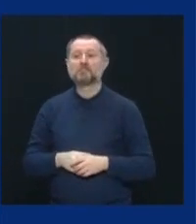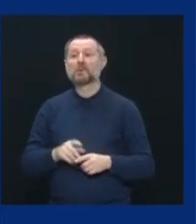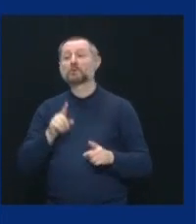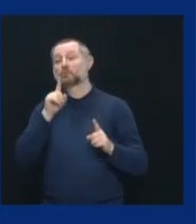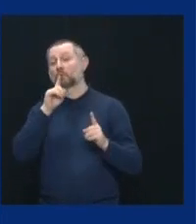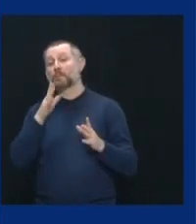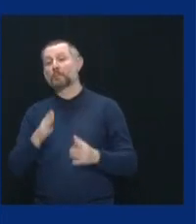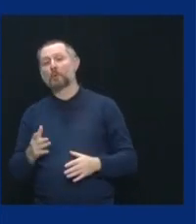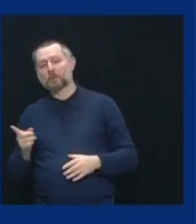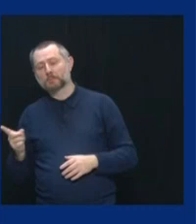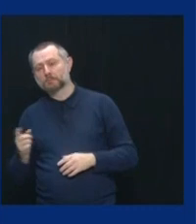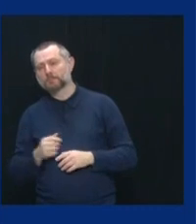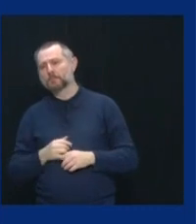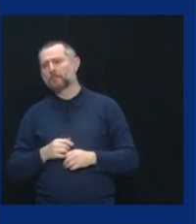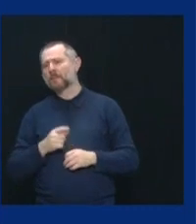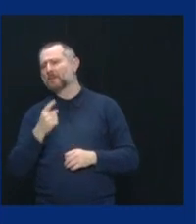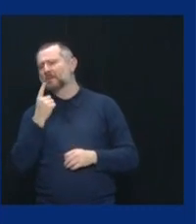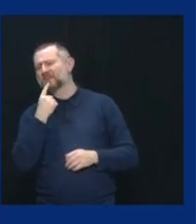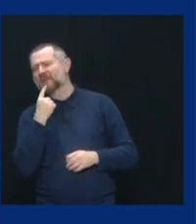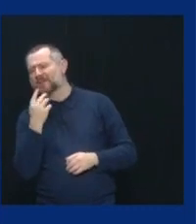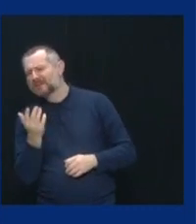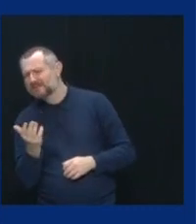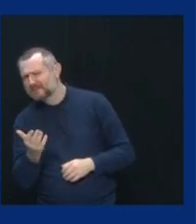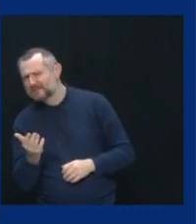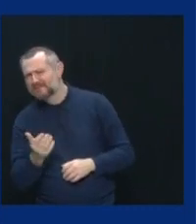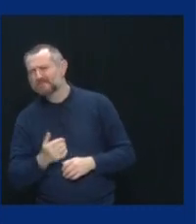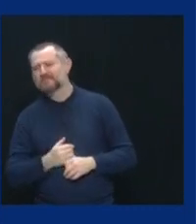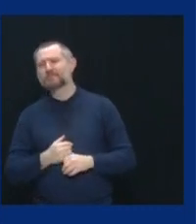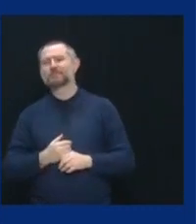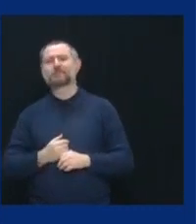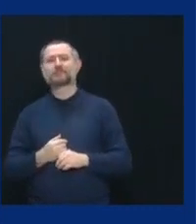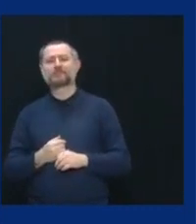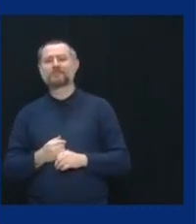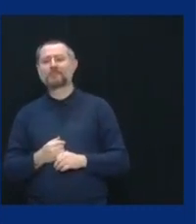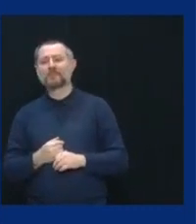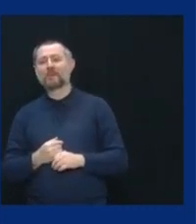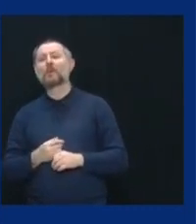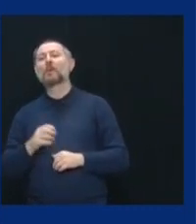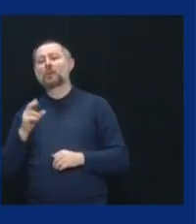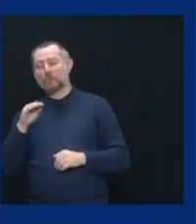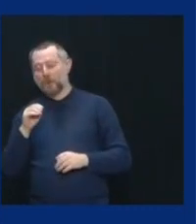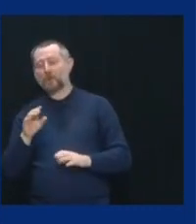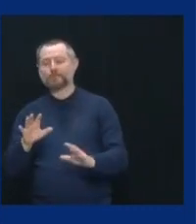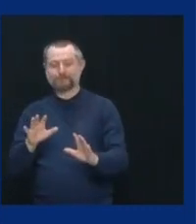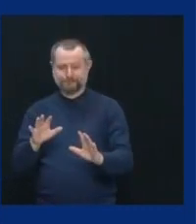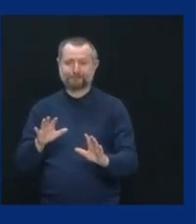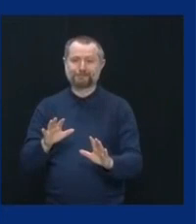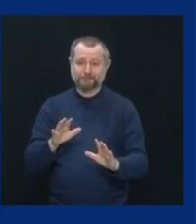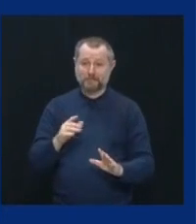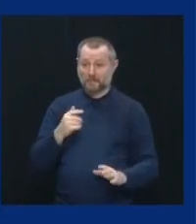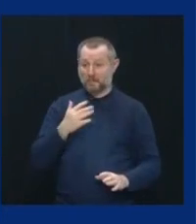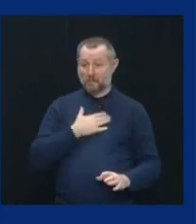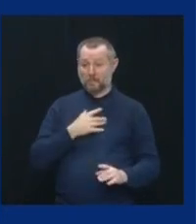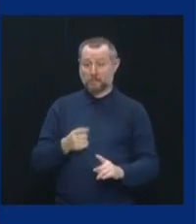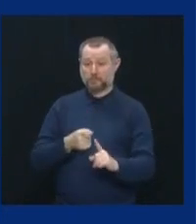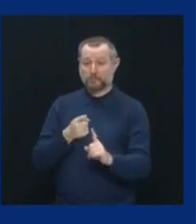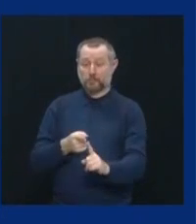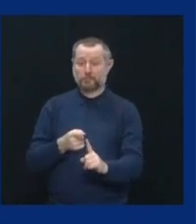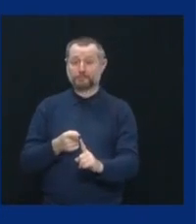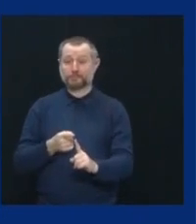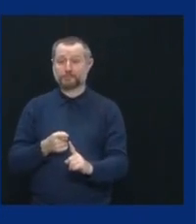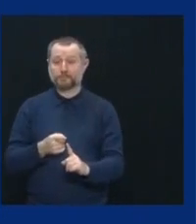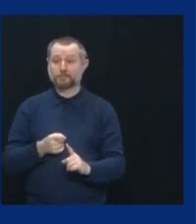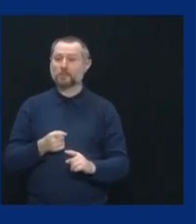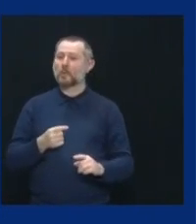nursing home. I'm sorry? I'm sorry, go ahead. So, but my point is, we then